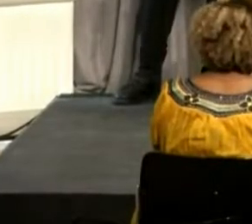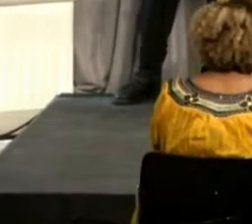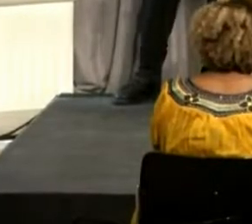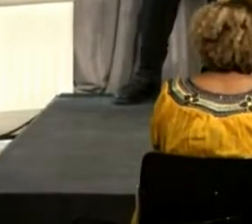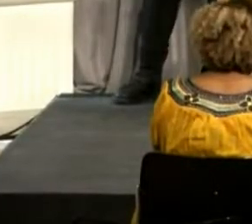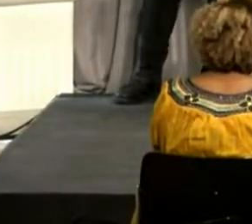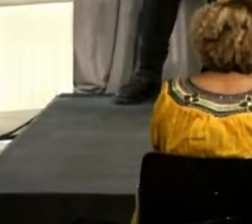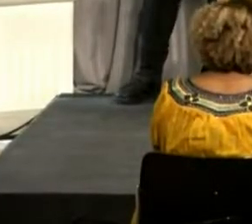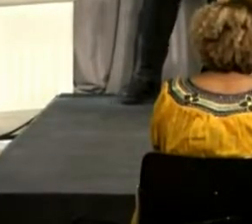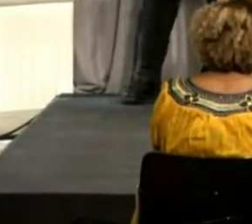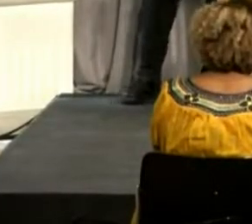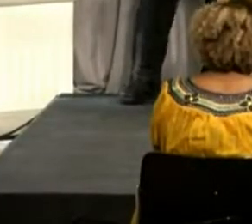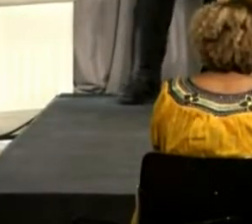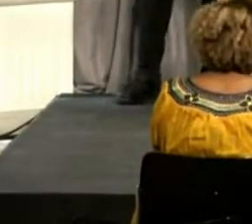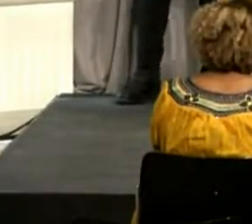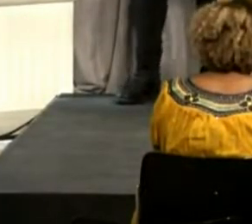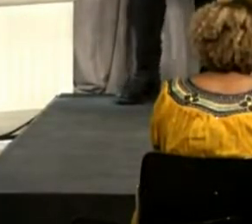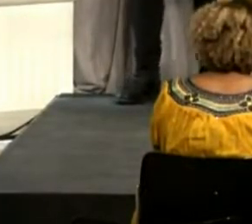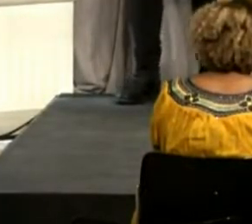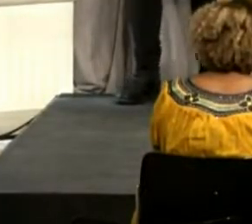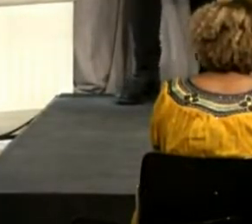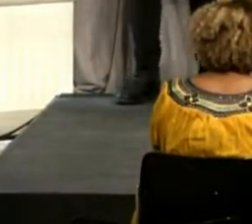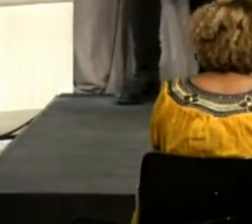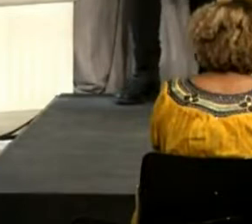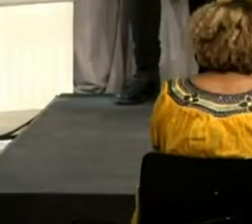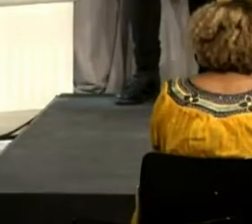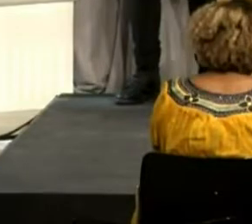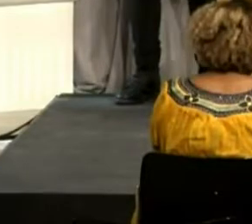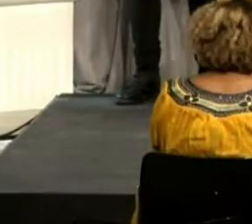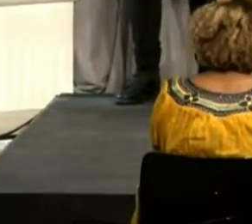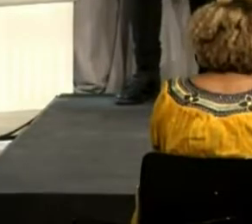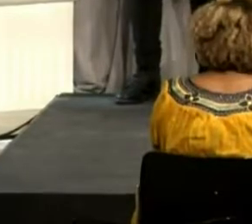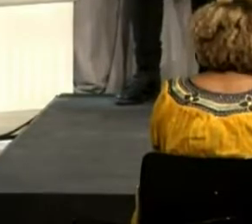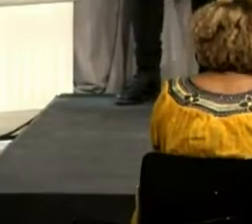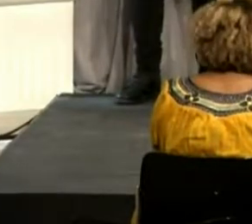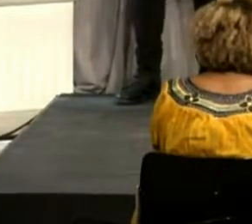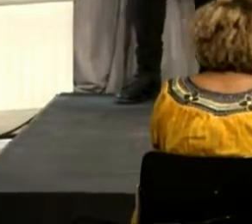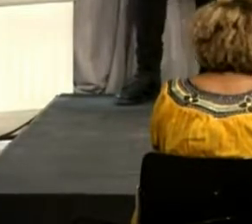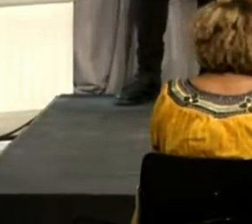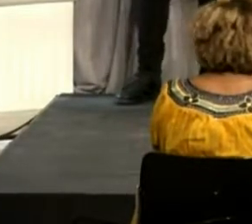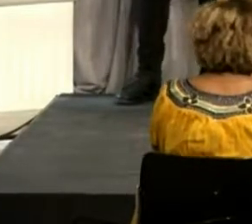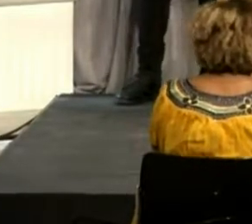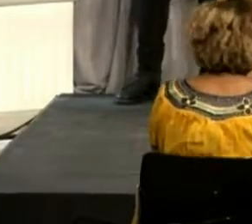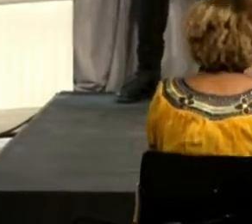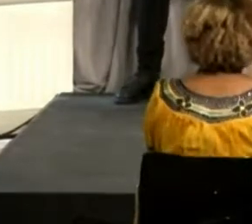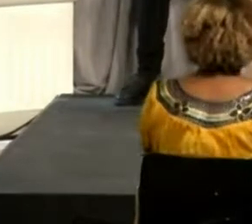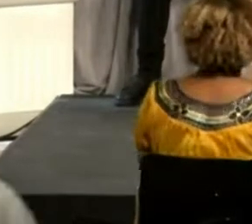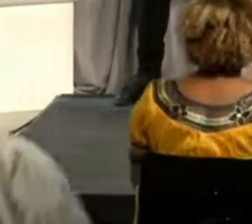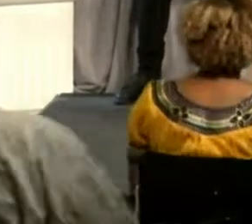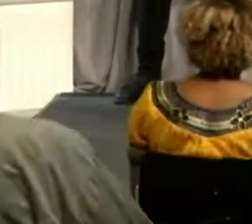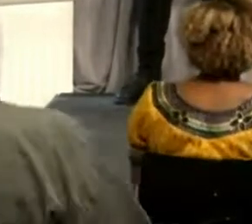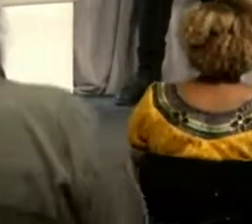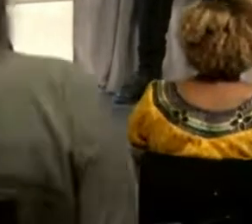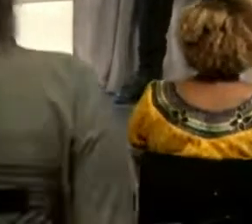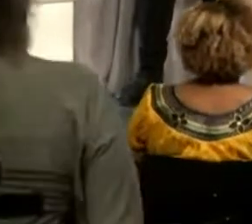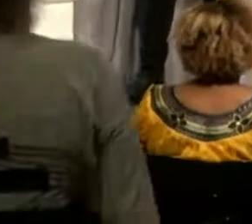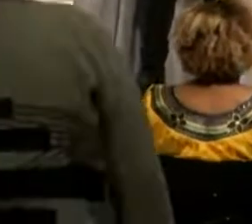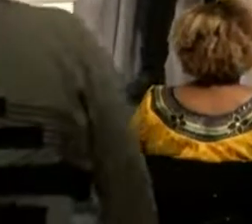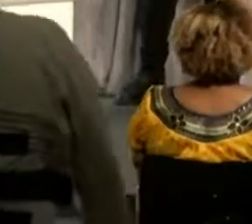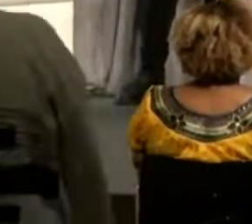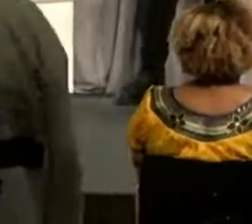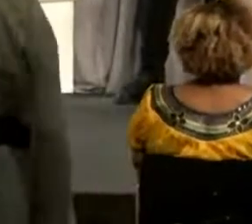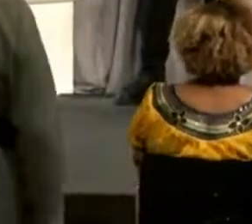Lumumba, who is the daughter of my legal mentor, Brother Chokwe Lumumba, who is now